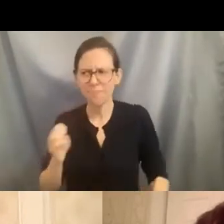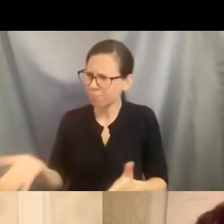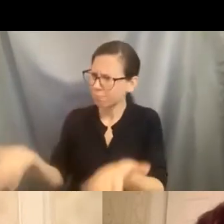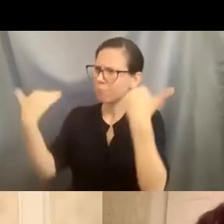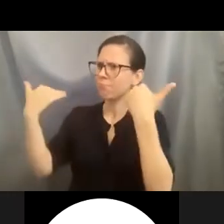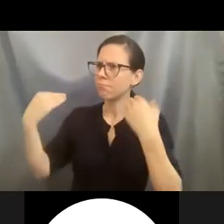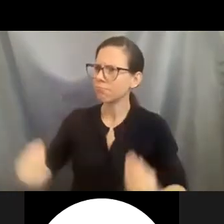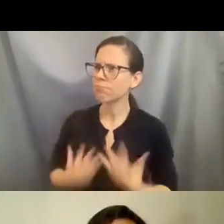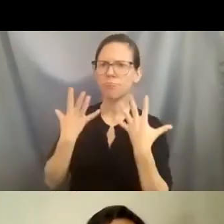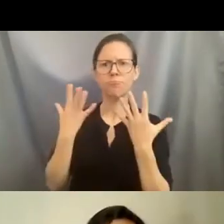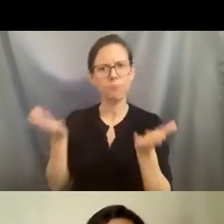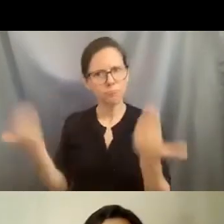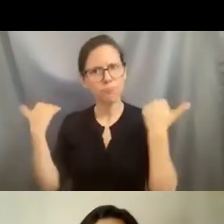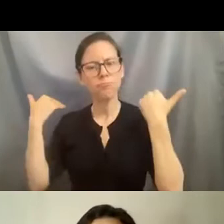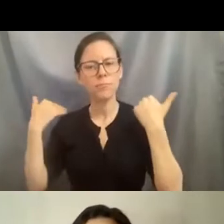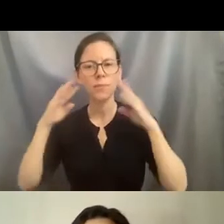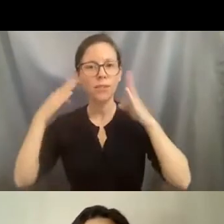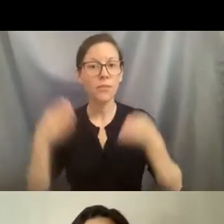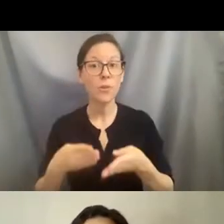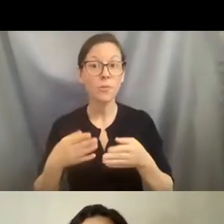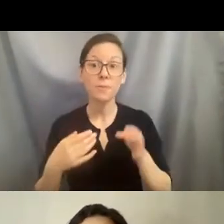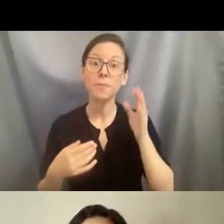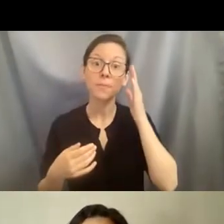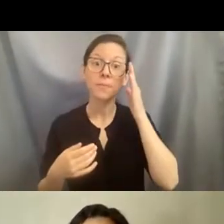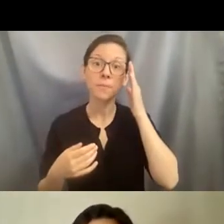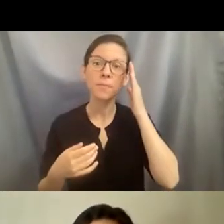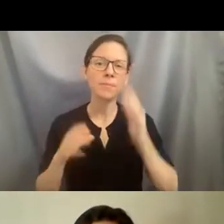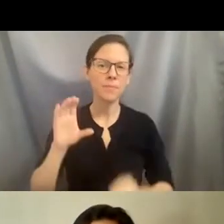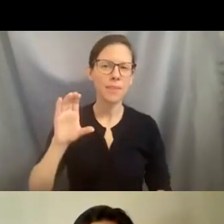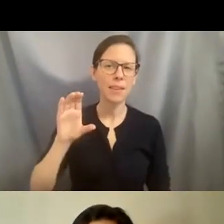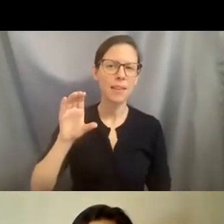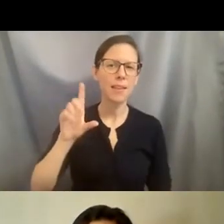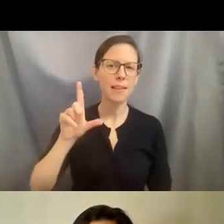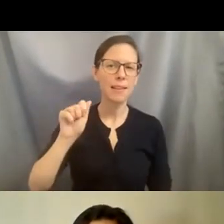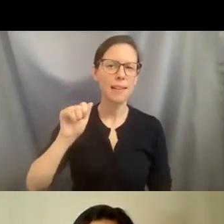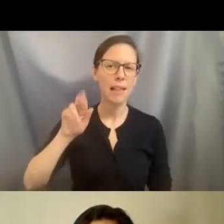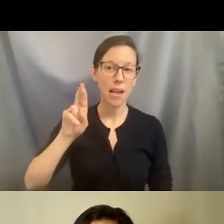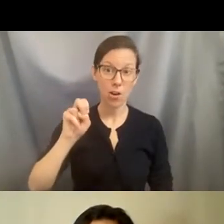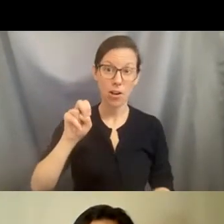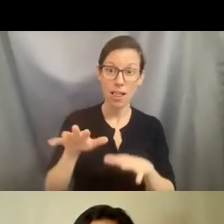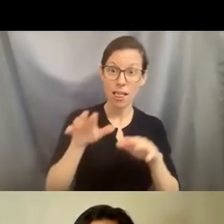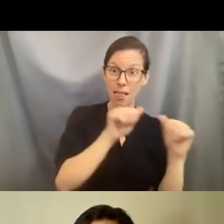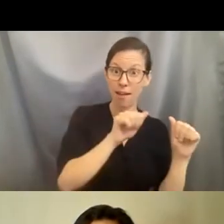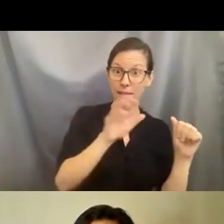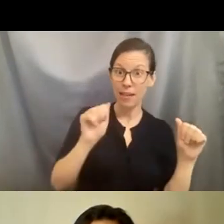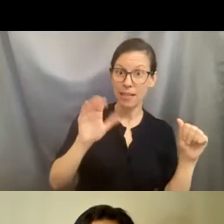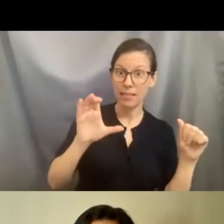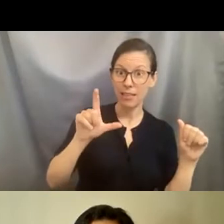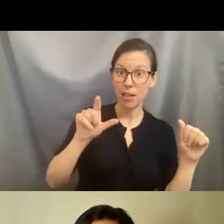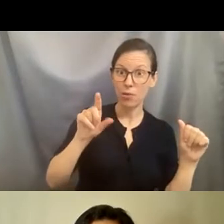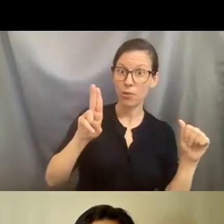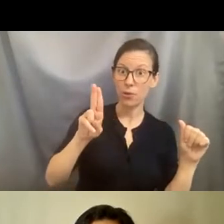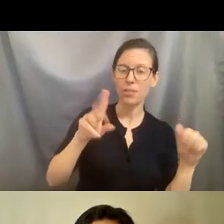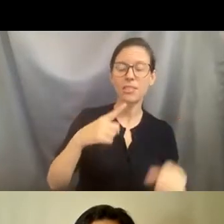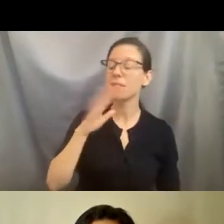things that Claire said after she left the ACLU was that we may not be able to control what happens